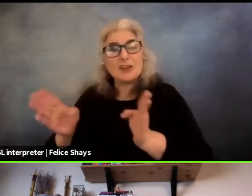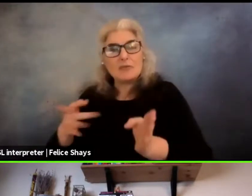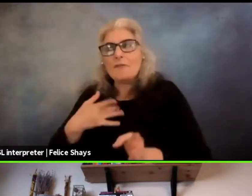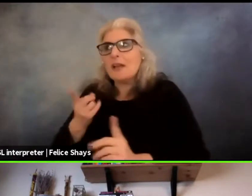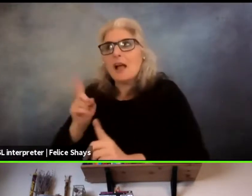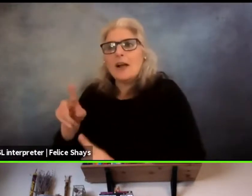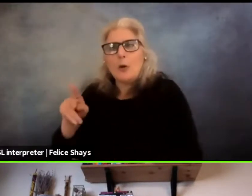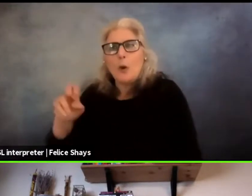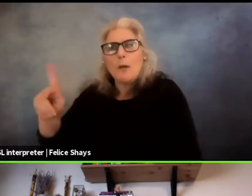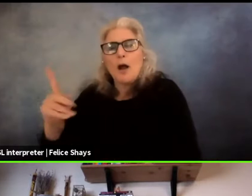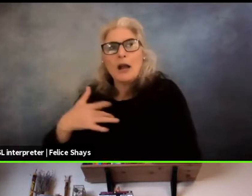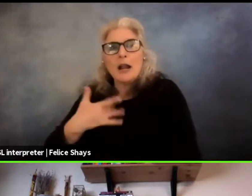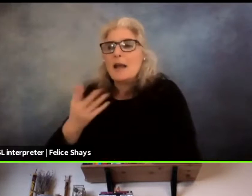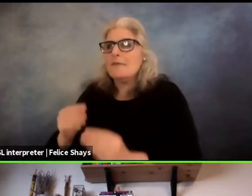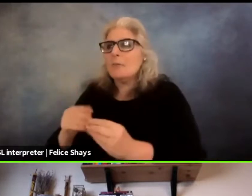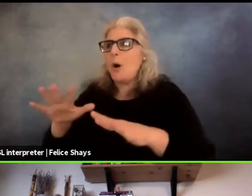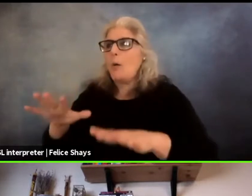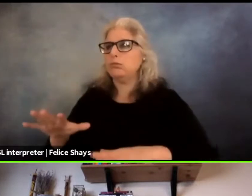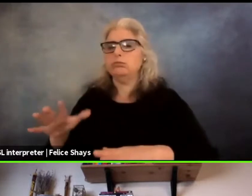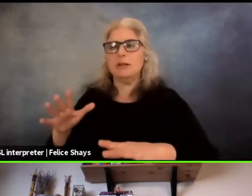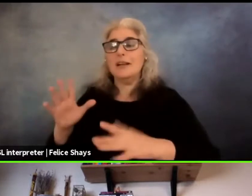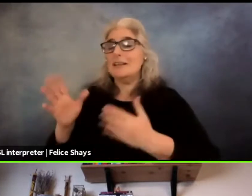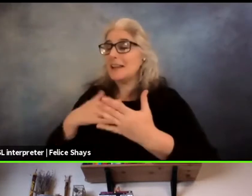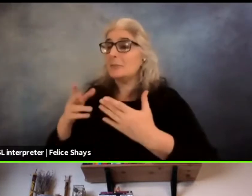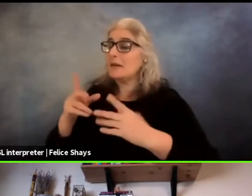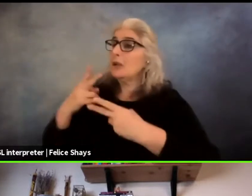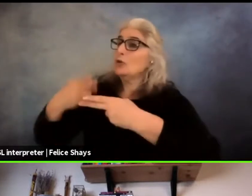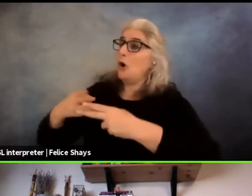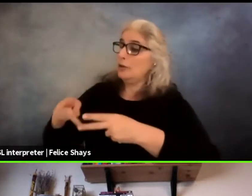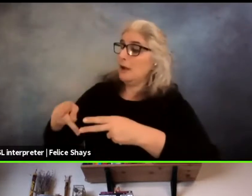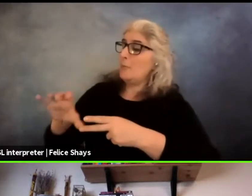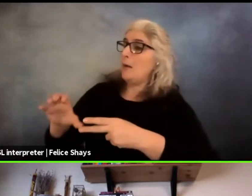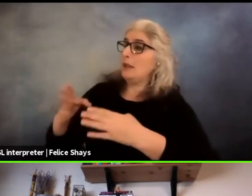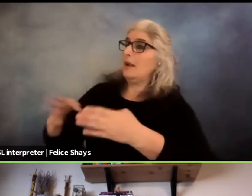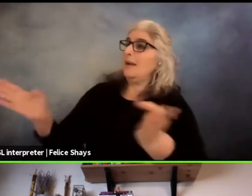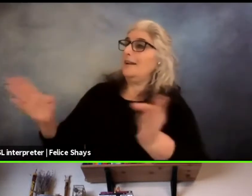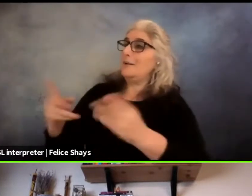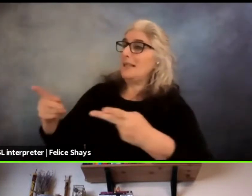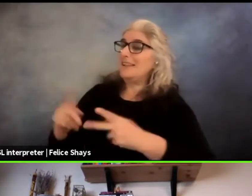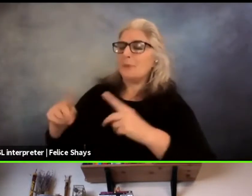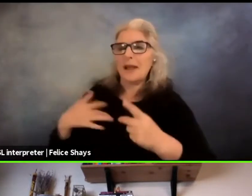an interesting fact to me, to think in terms of time as well as space.